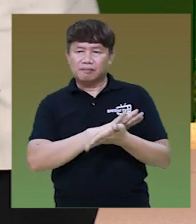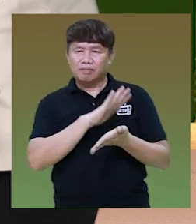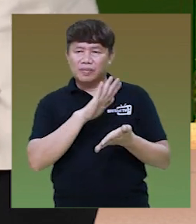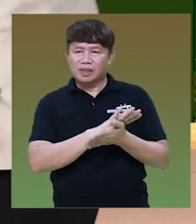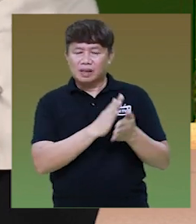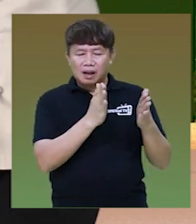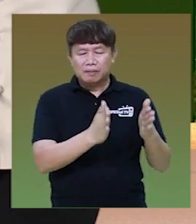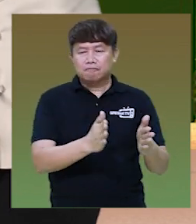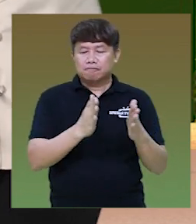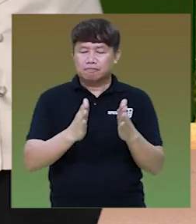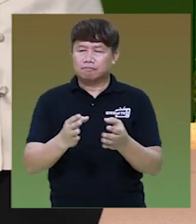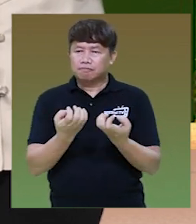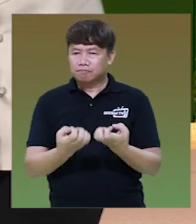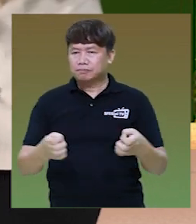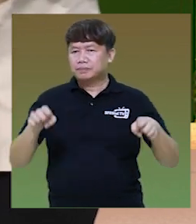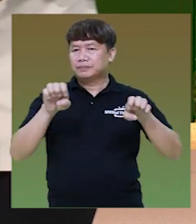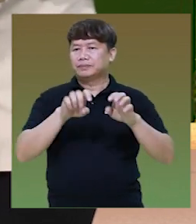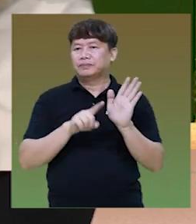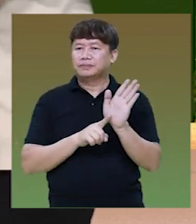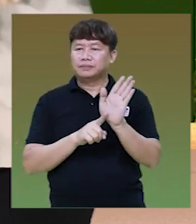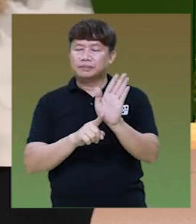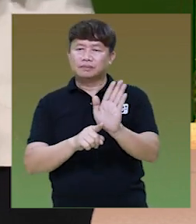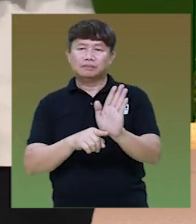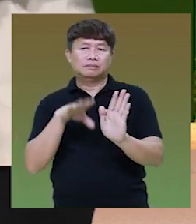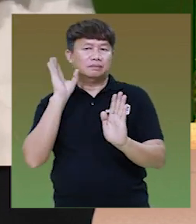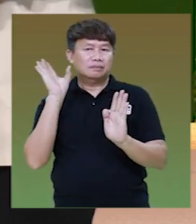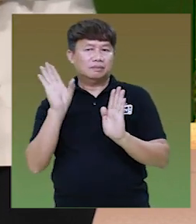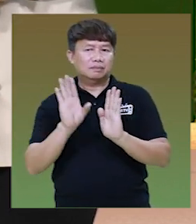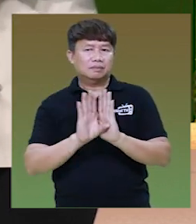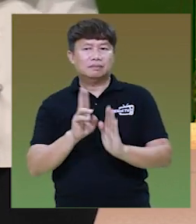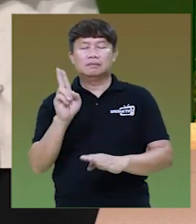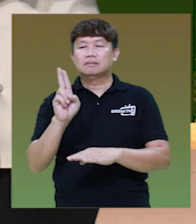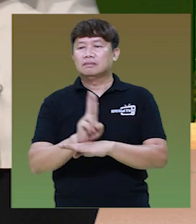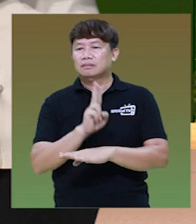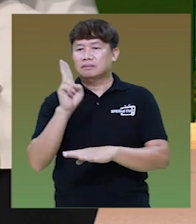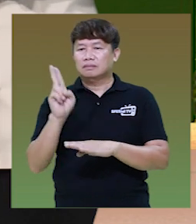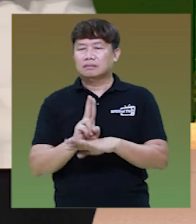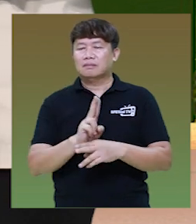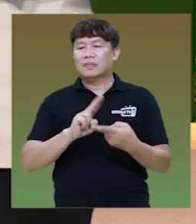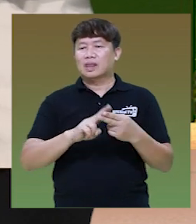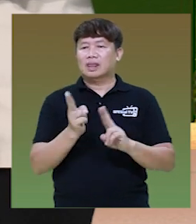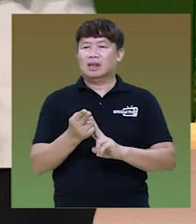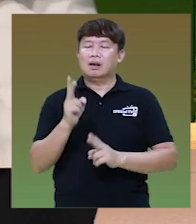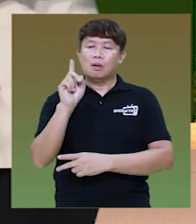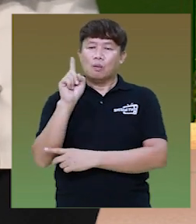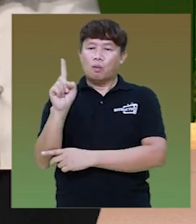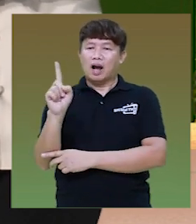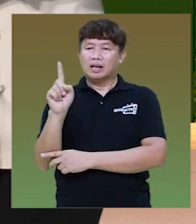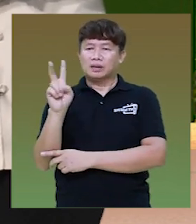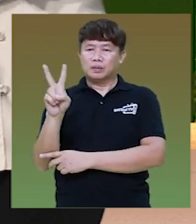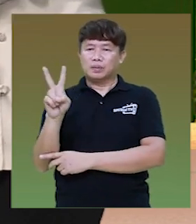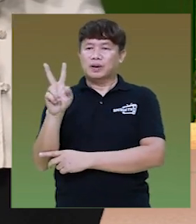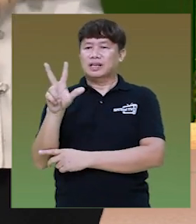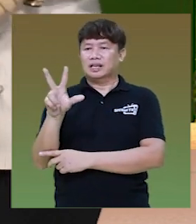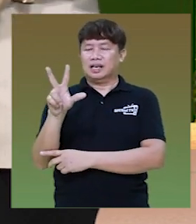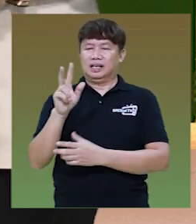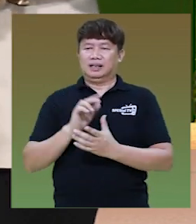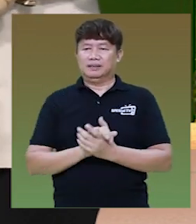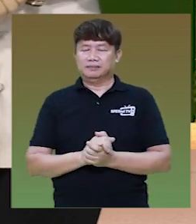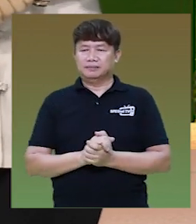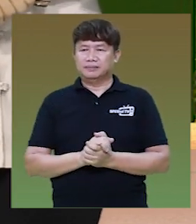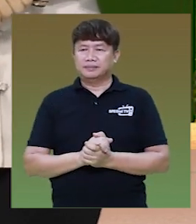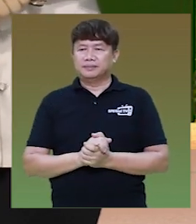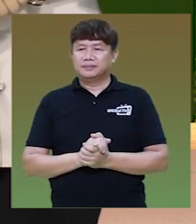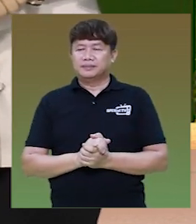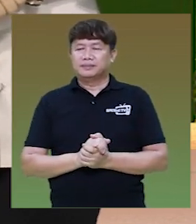Arrange the events being shown in the pictures by using numbers 1, 2, and 3.